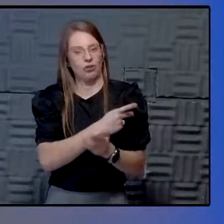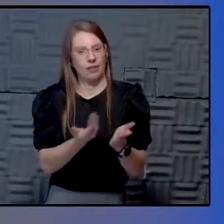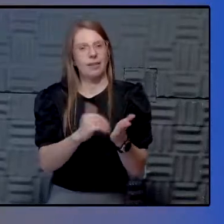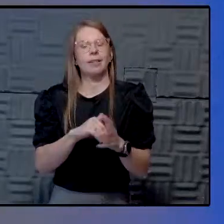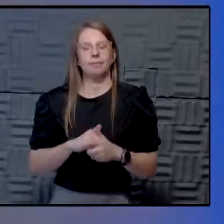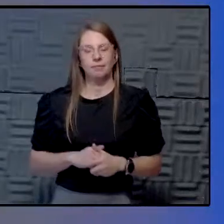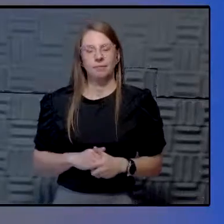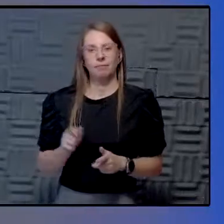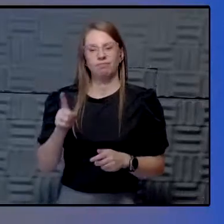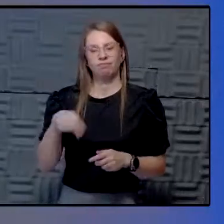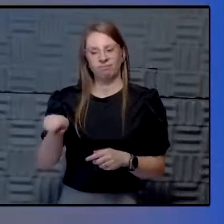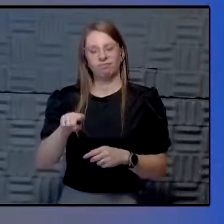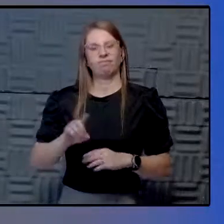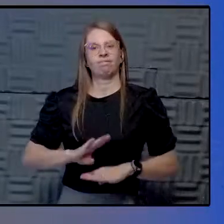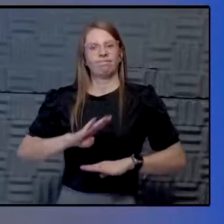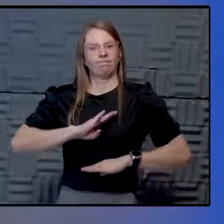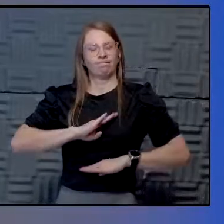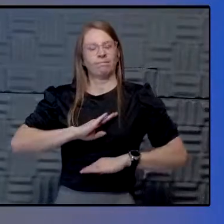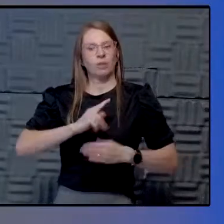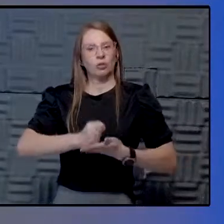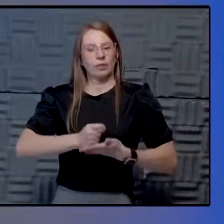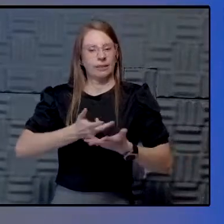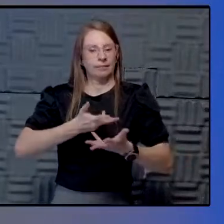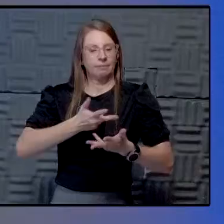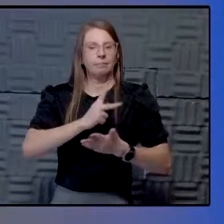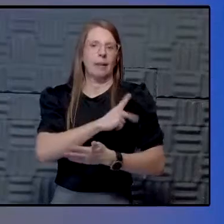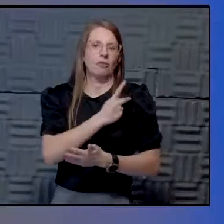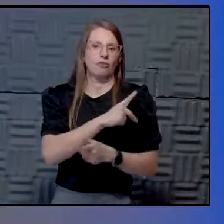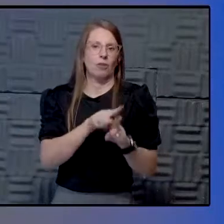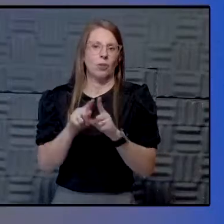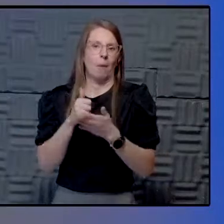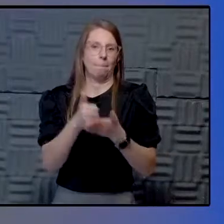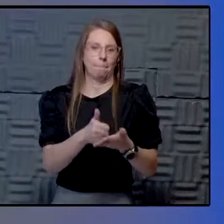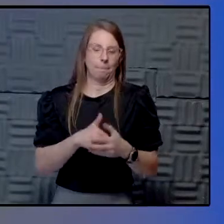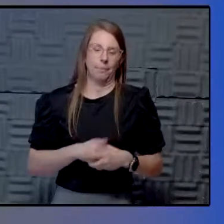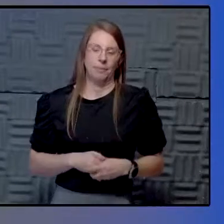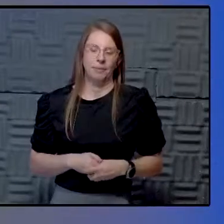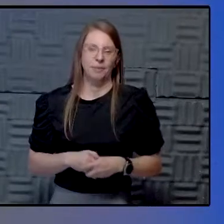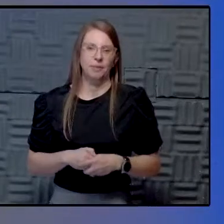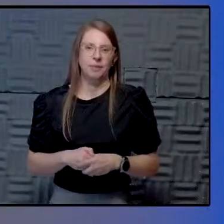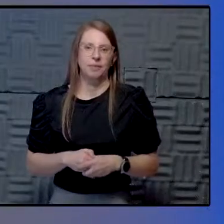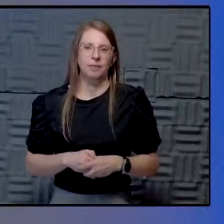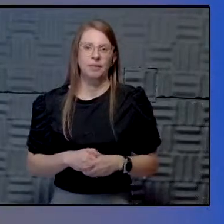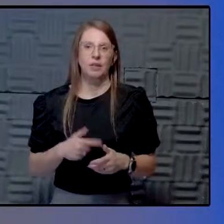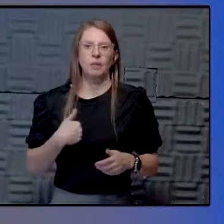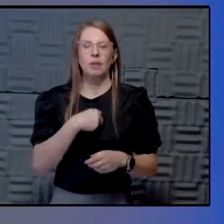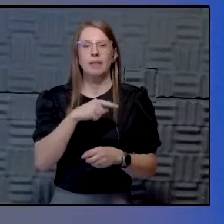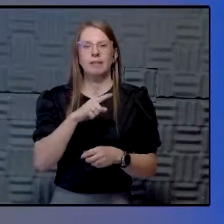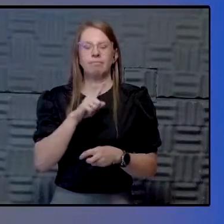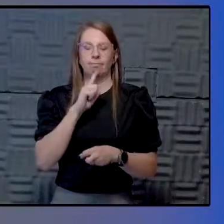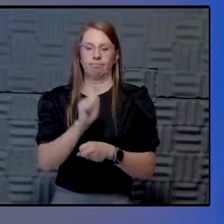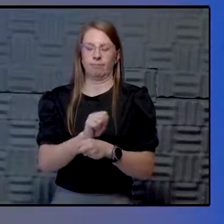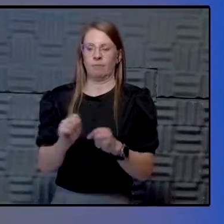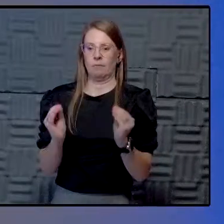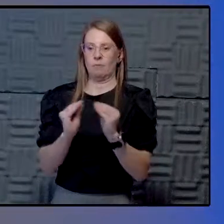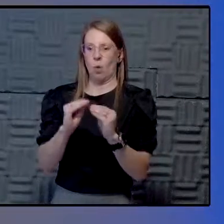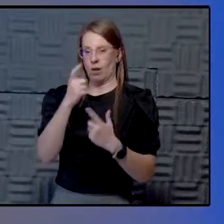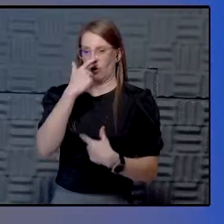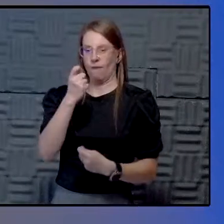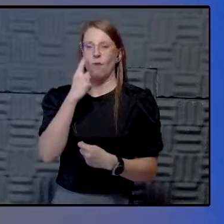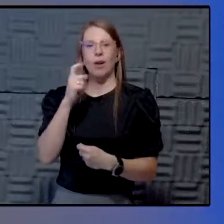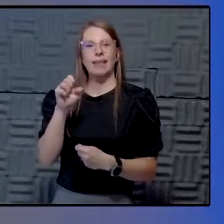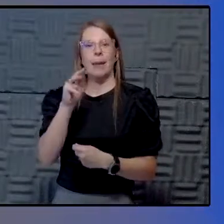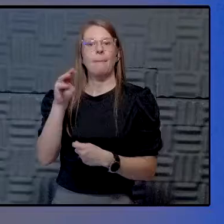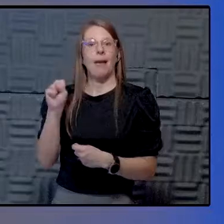They get a lot of satisfaction of treating patients and helping. And we're actually seeing more interest in